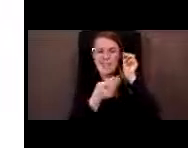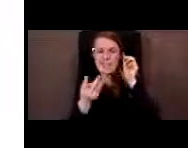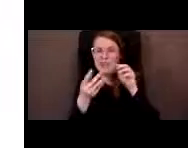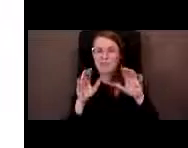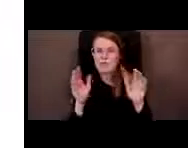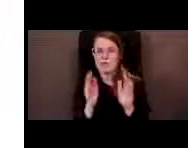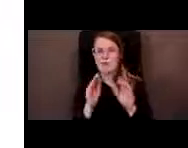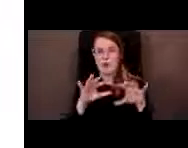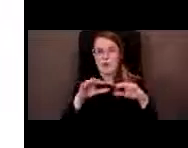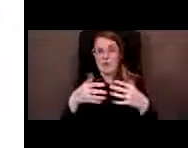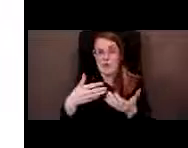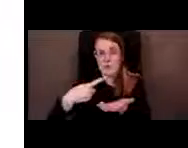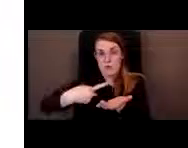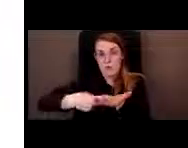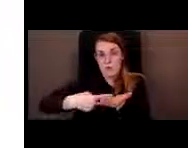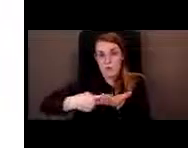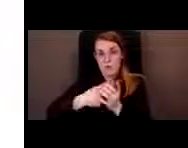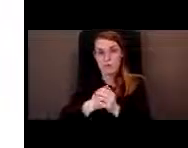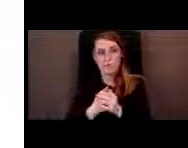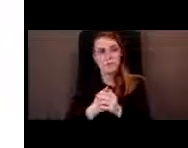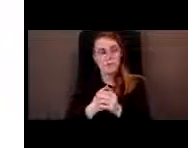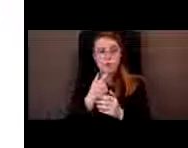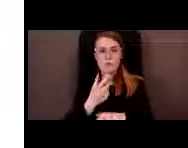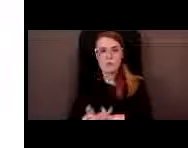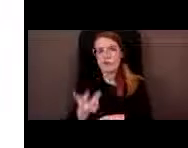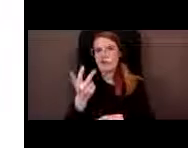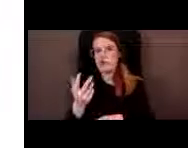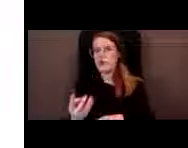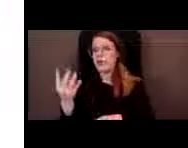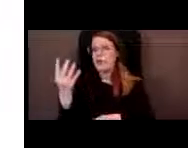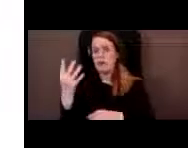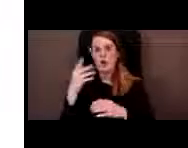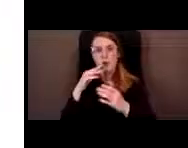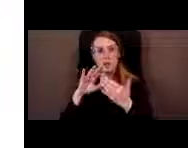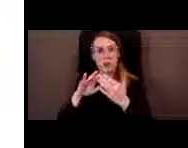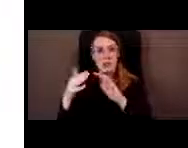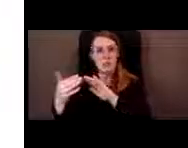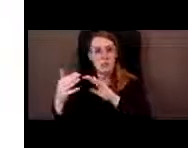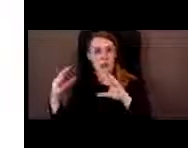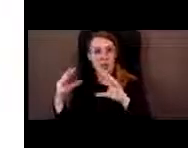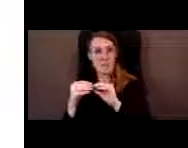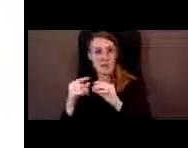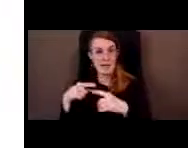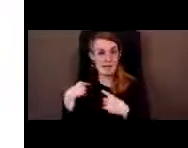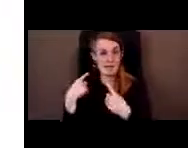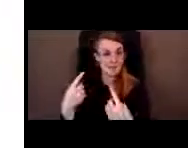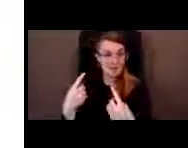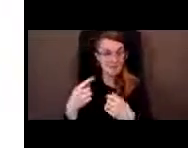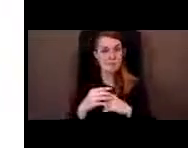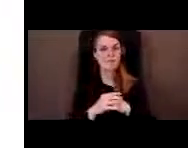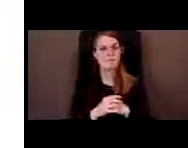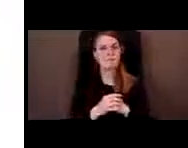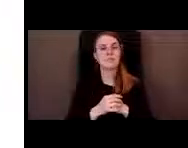discussions, three community meetings to date, as well